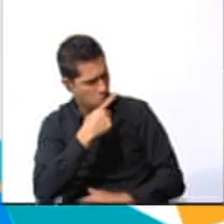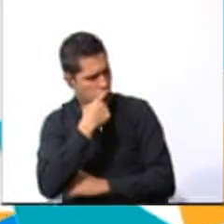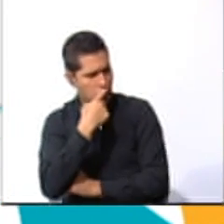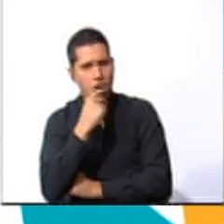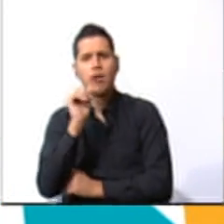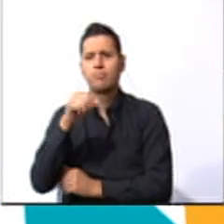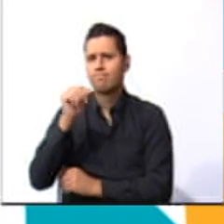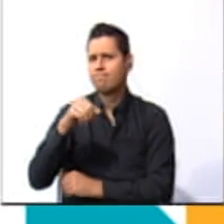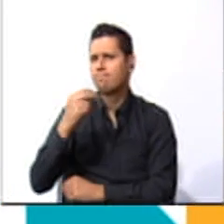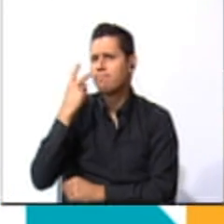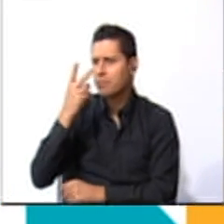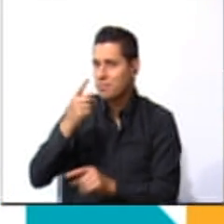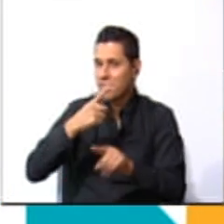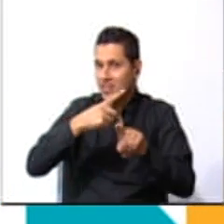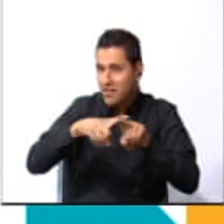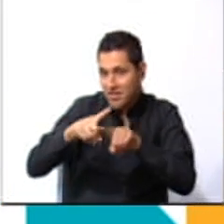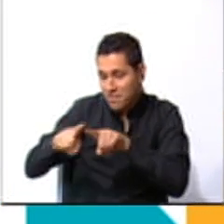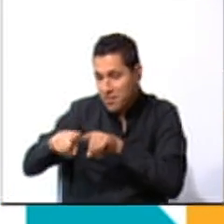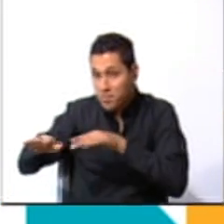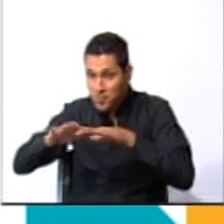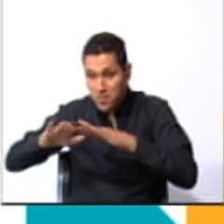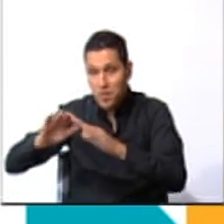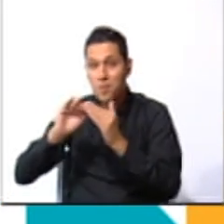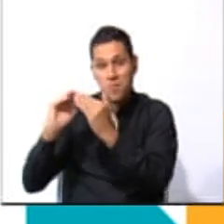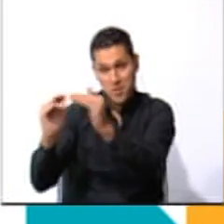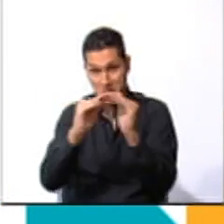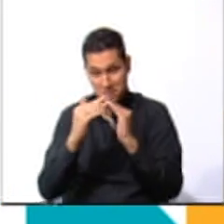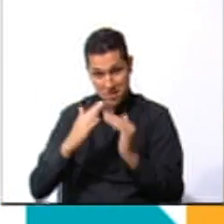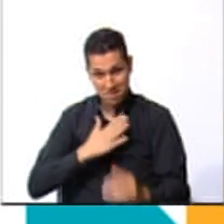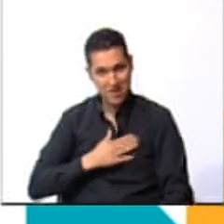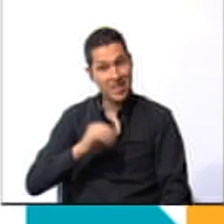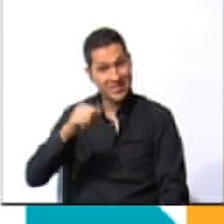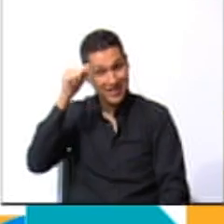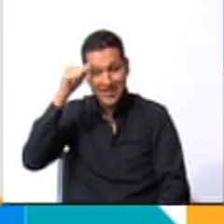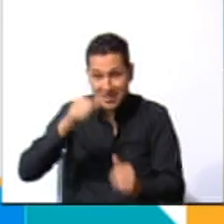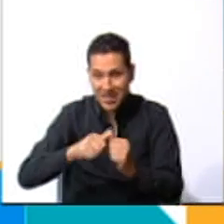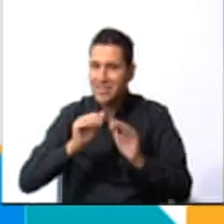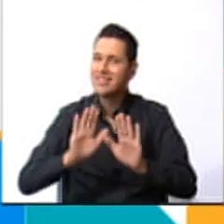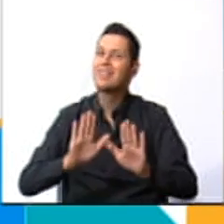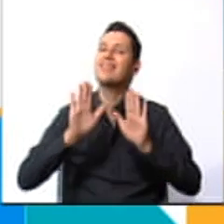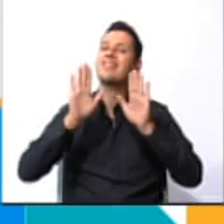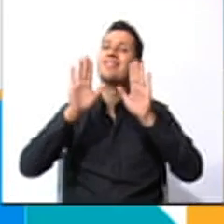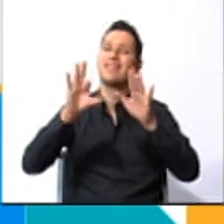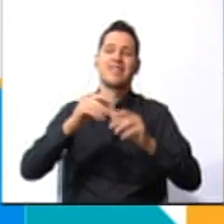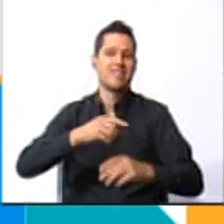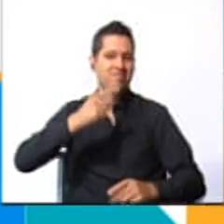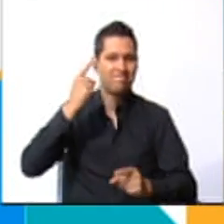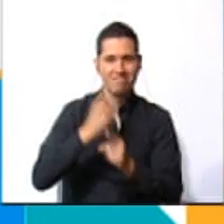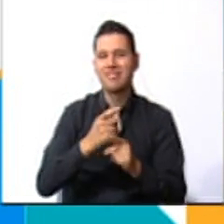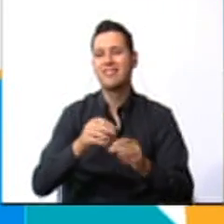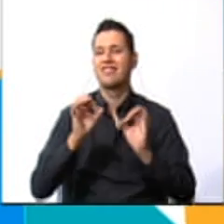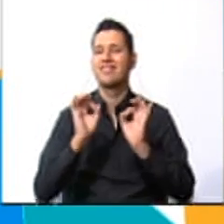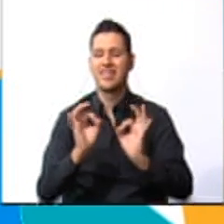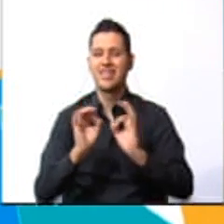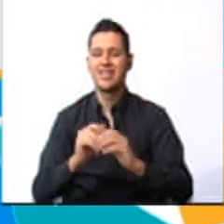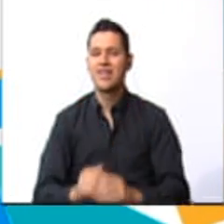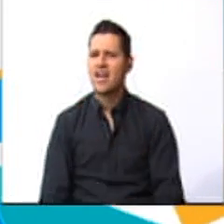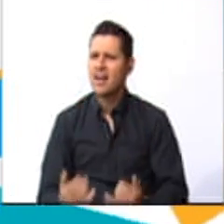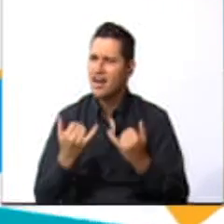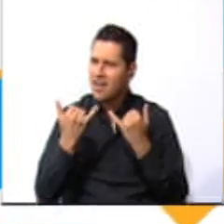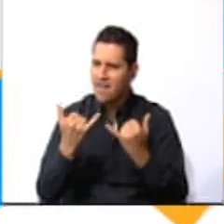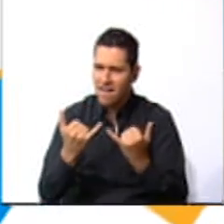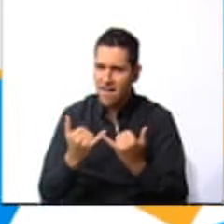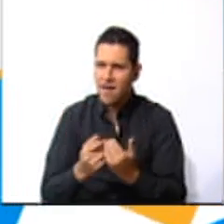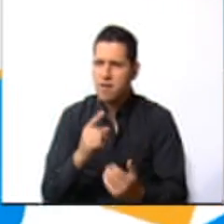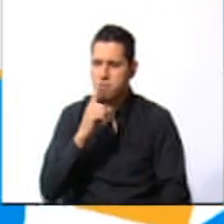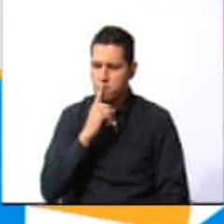the different places of the neighborhood? Excellent. That's great. Now, do